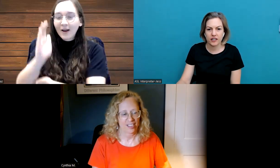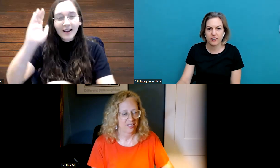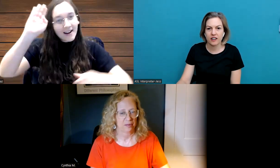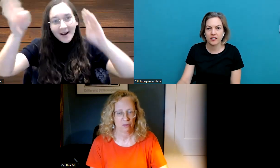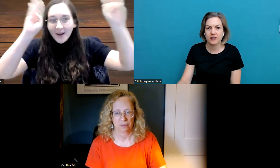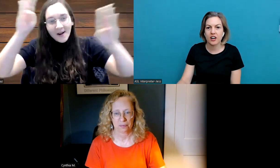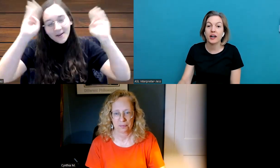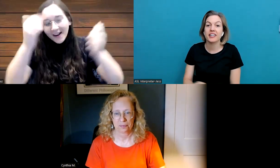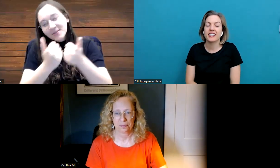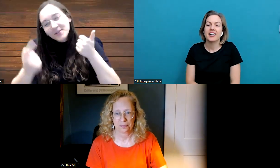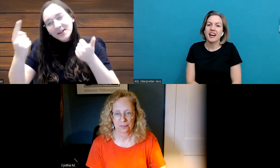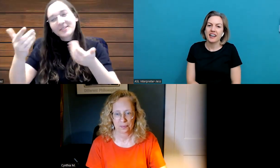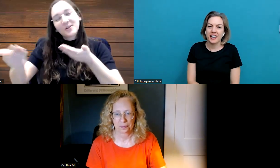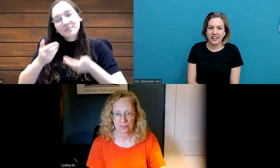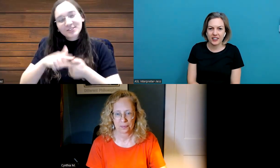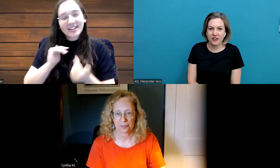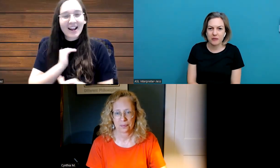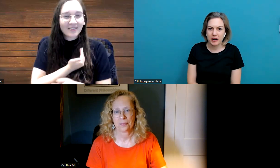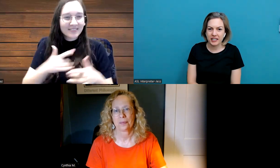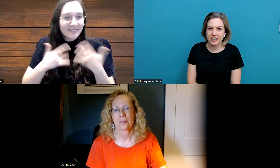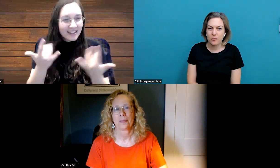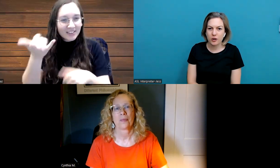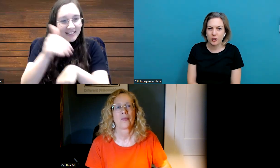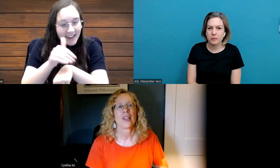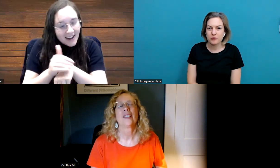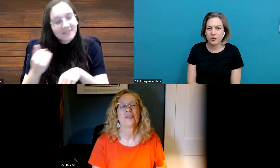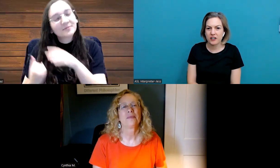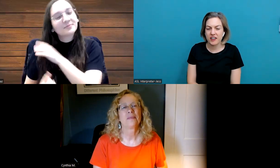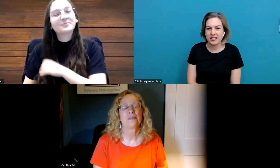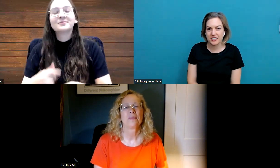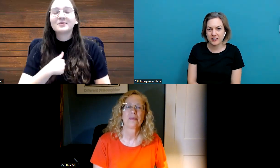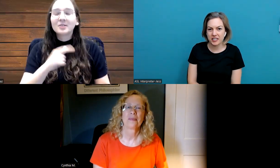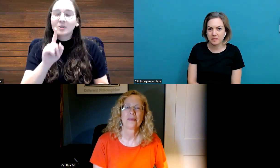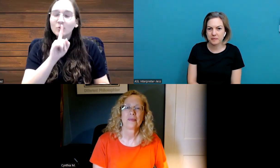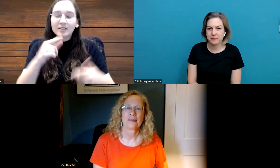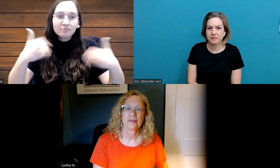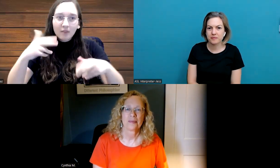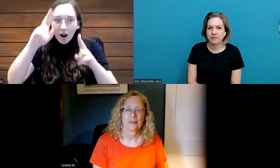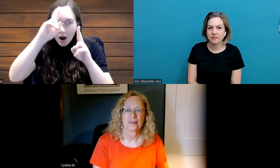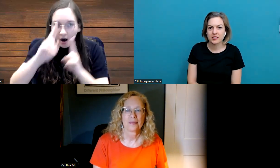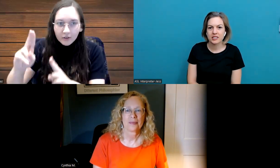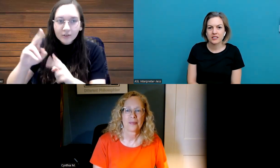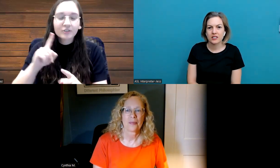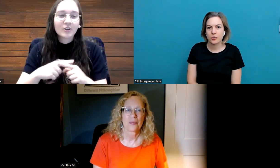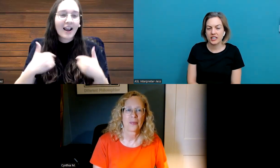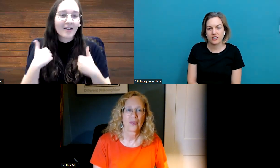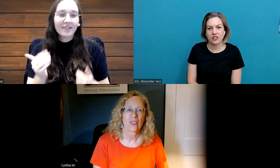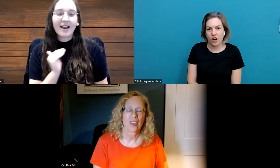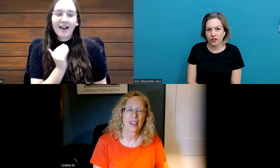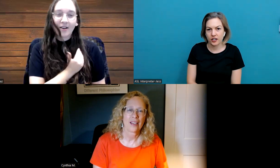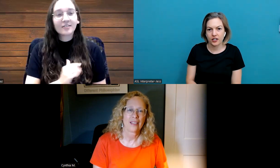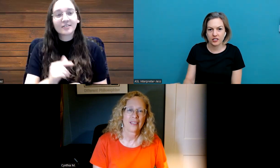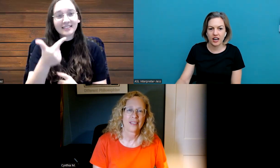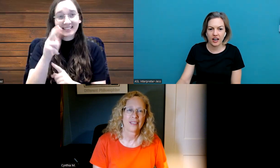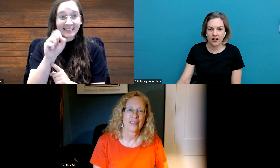And recording. Got it. All right. Again, hello, everybody. Welcome to our event this evening. Really, it's